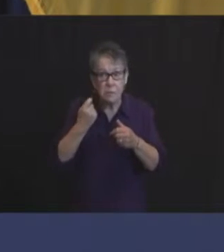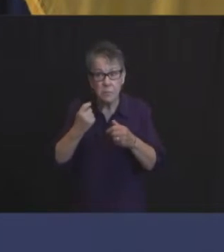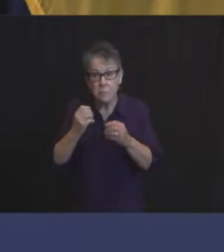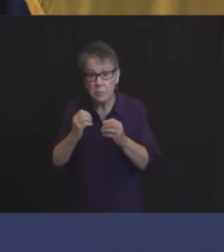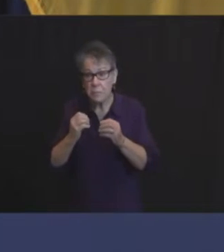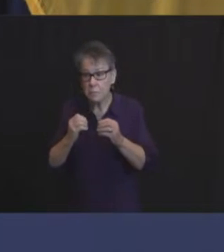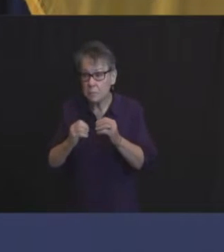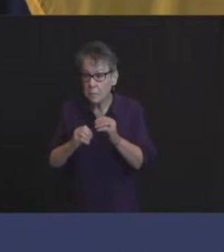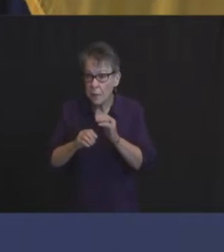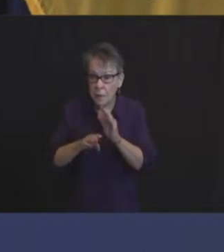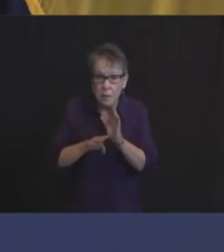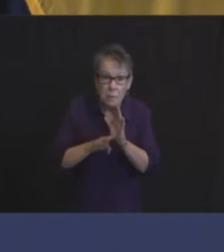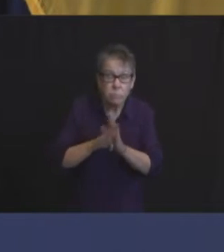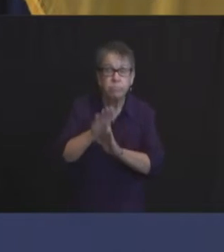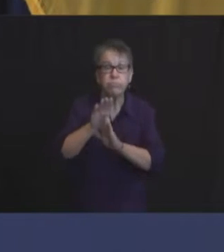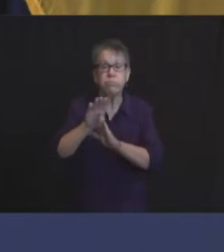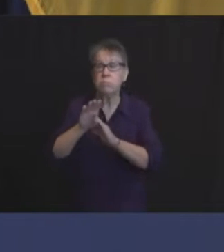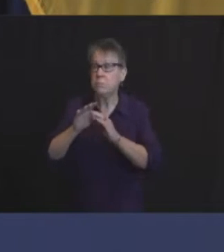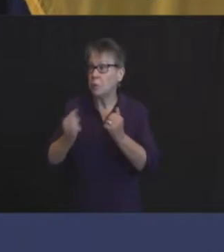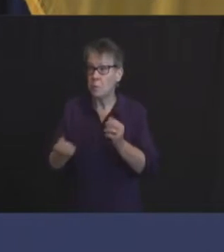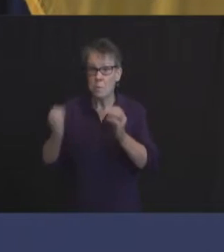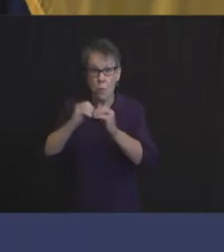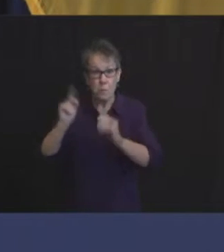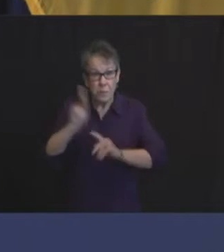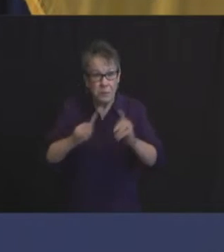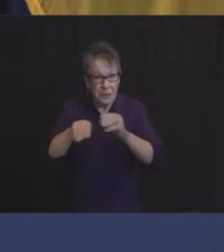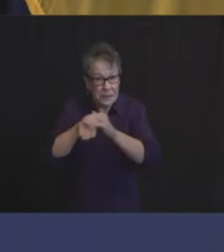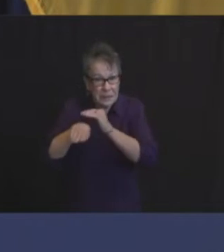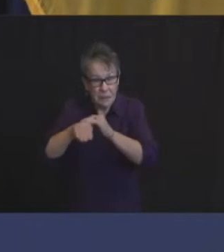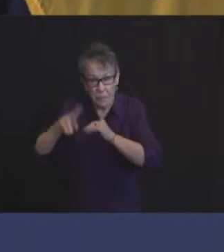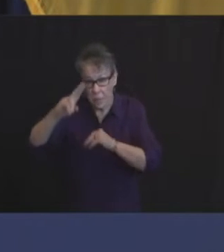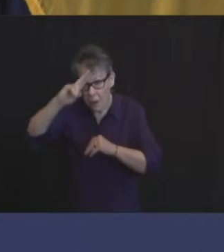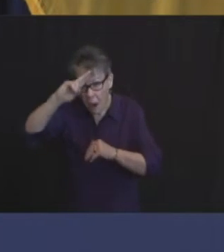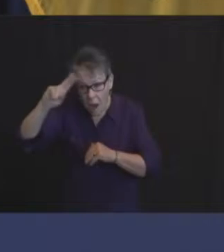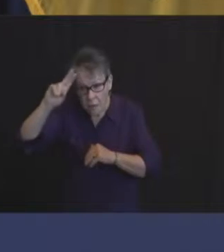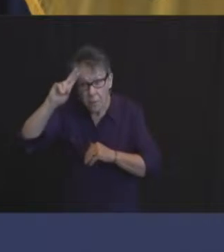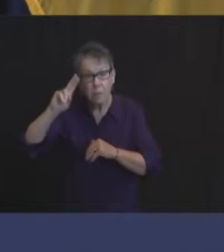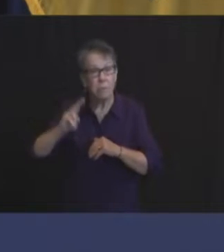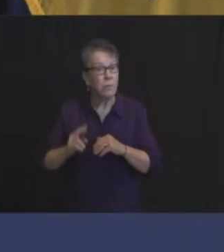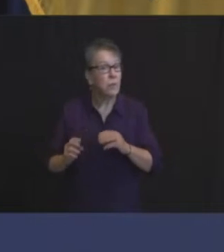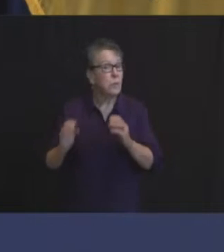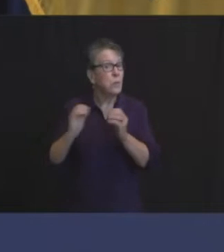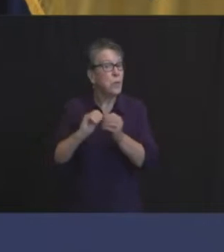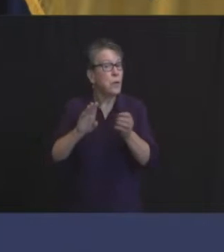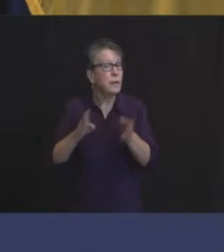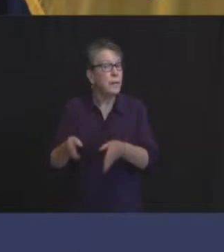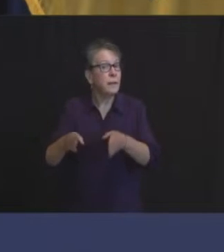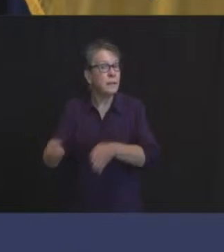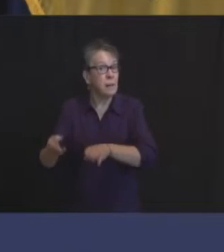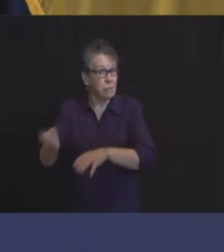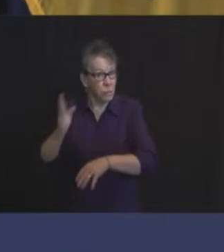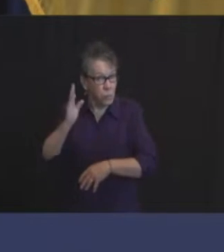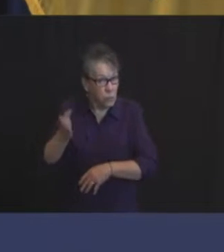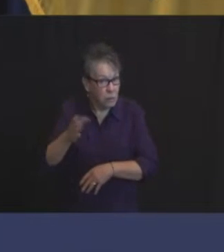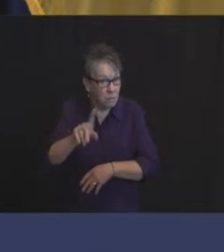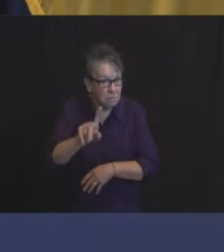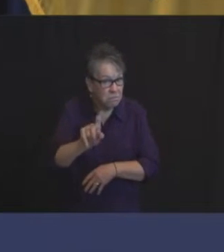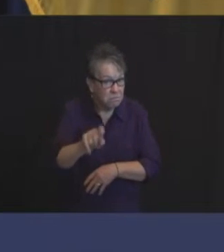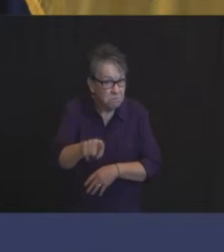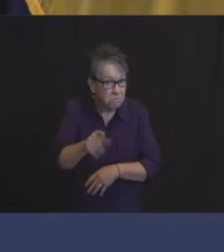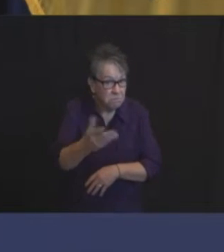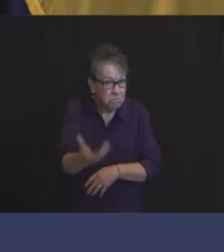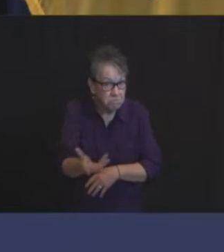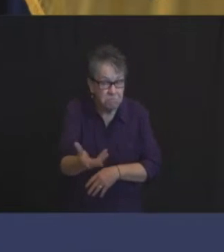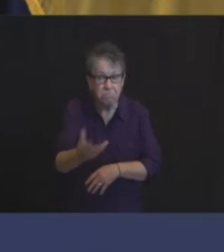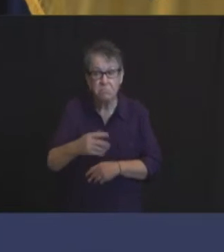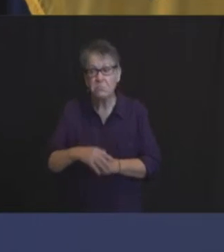Thanks. I'll jump in on some of these and then ask either Pat, Jared, or Judy, depending on what the topic is, to come in. We're very much